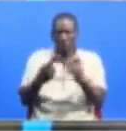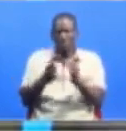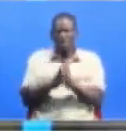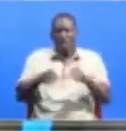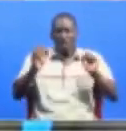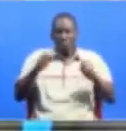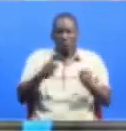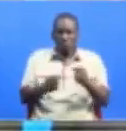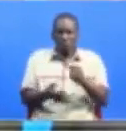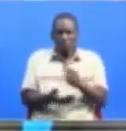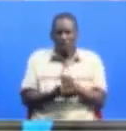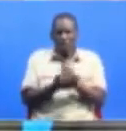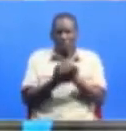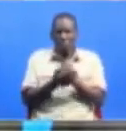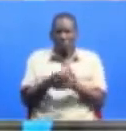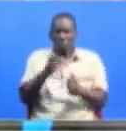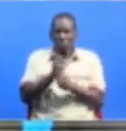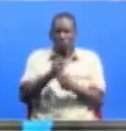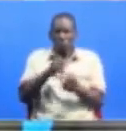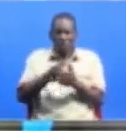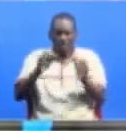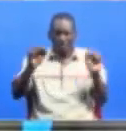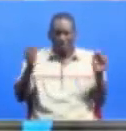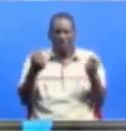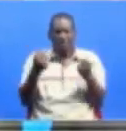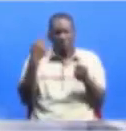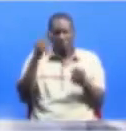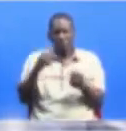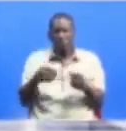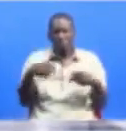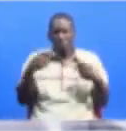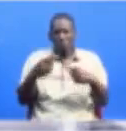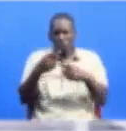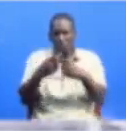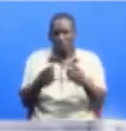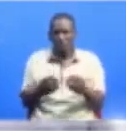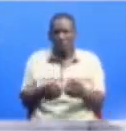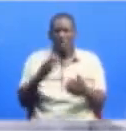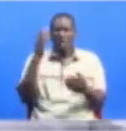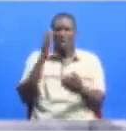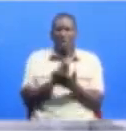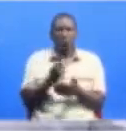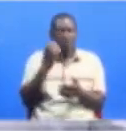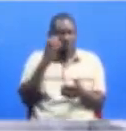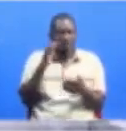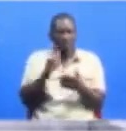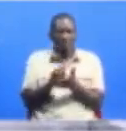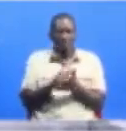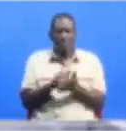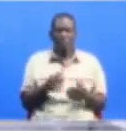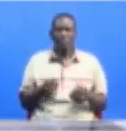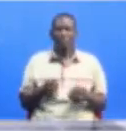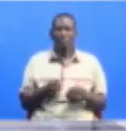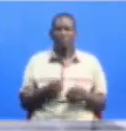possible interventions to make it safer for the initiates. So it is actually sad that we lost